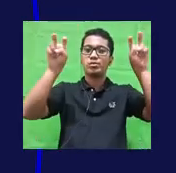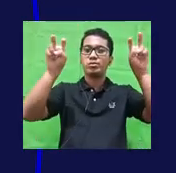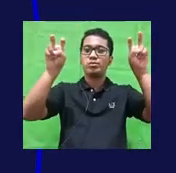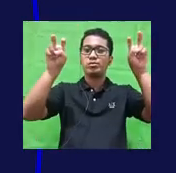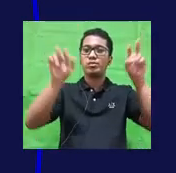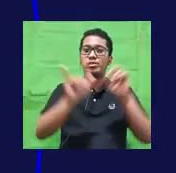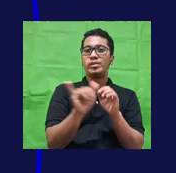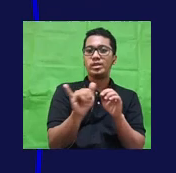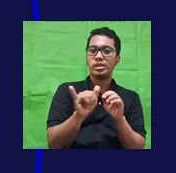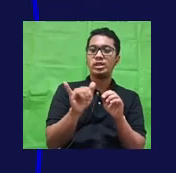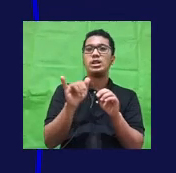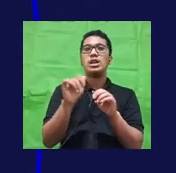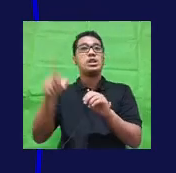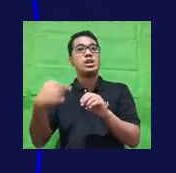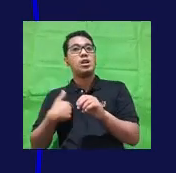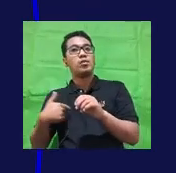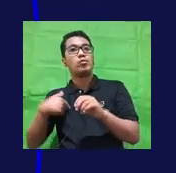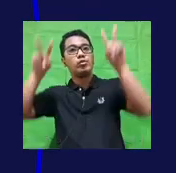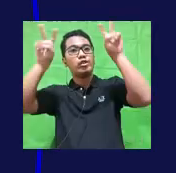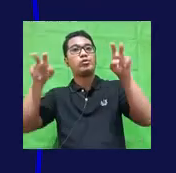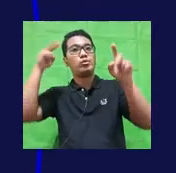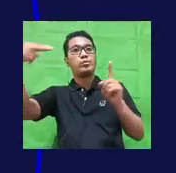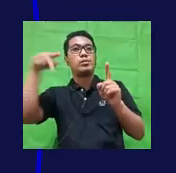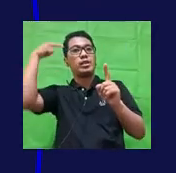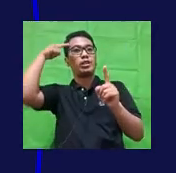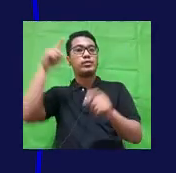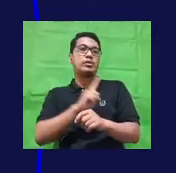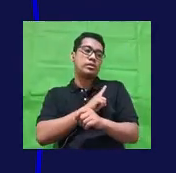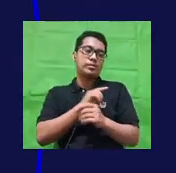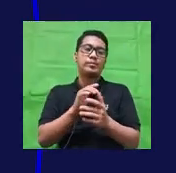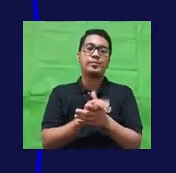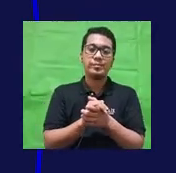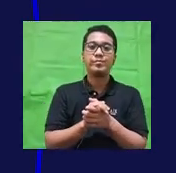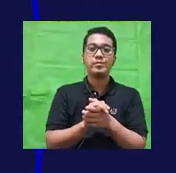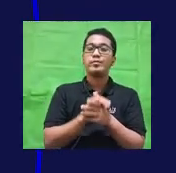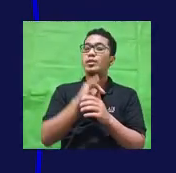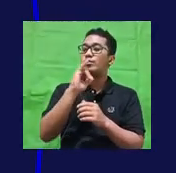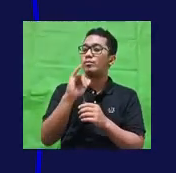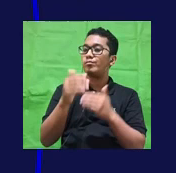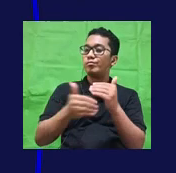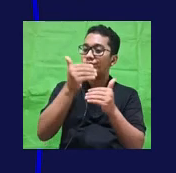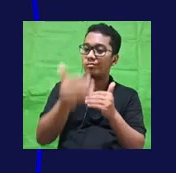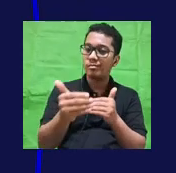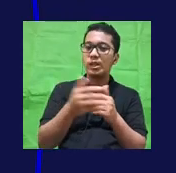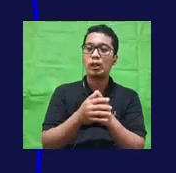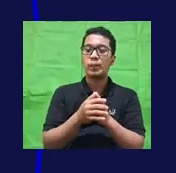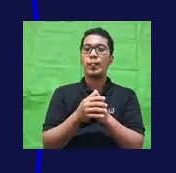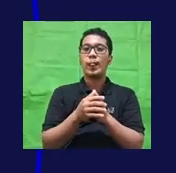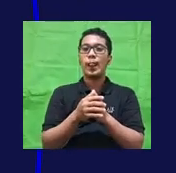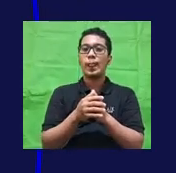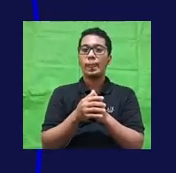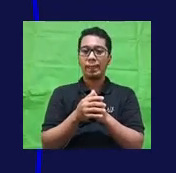issue, from my perspective, from Adelina's perspective. And then next, the third volume, we're talking about what they